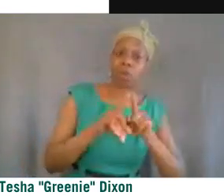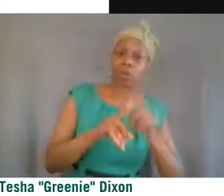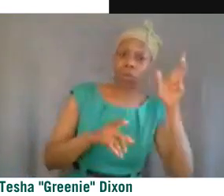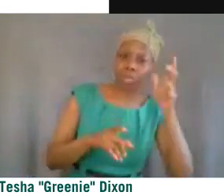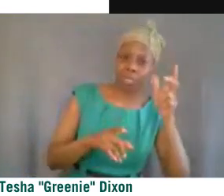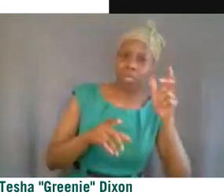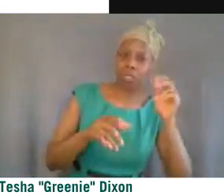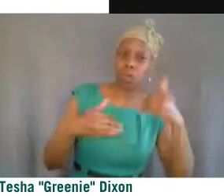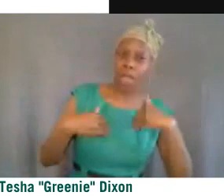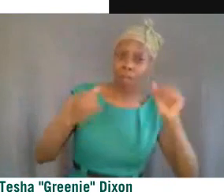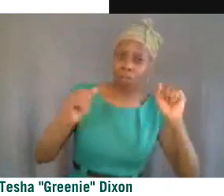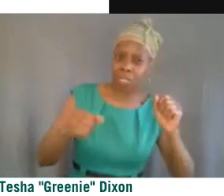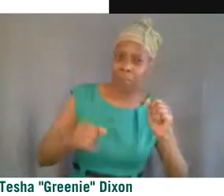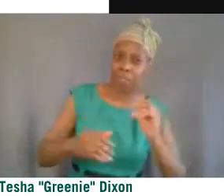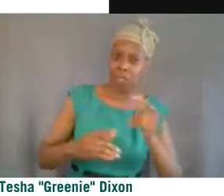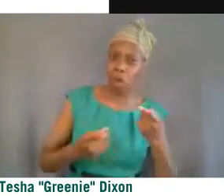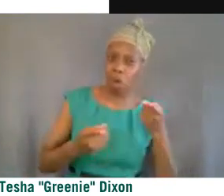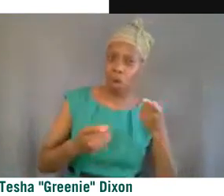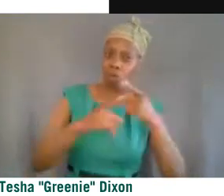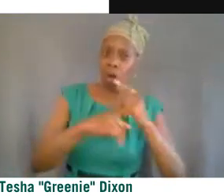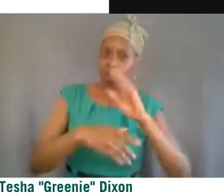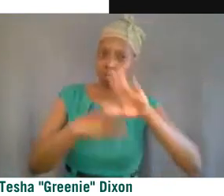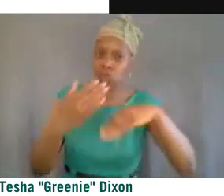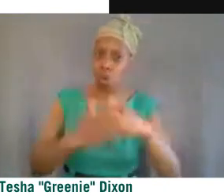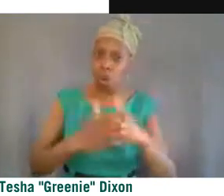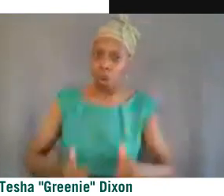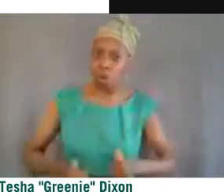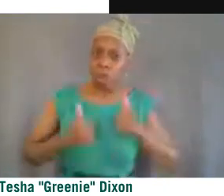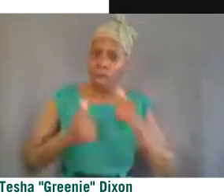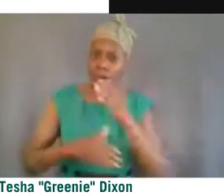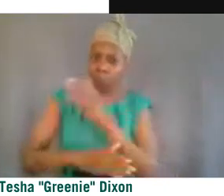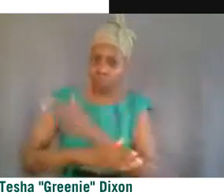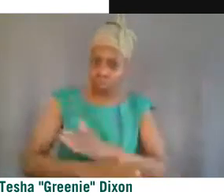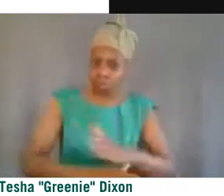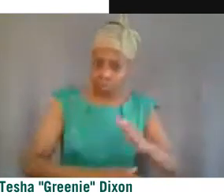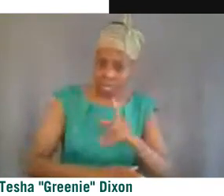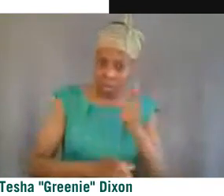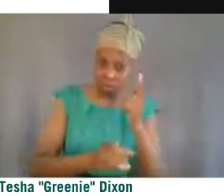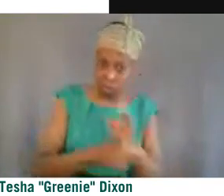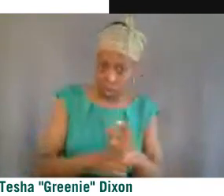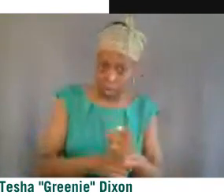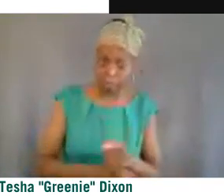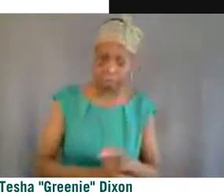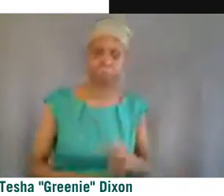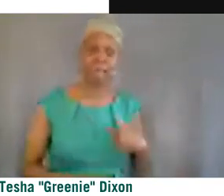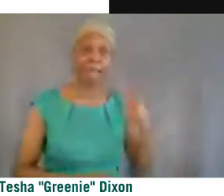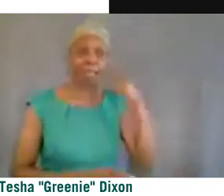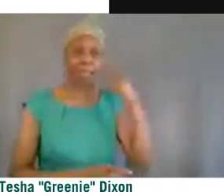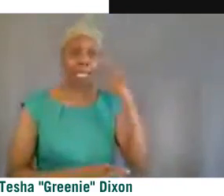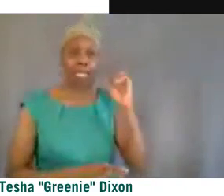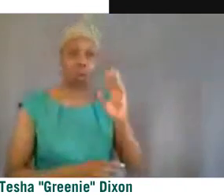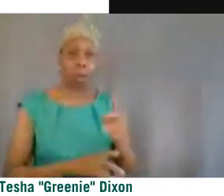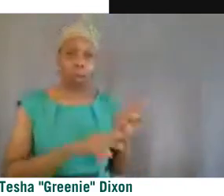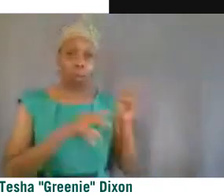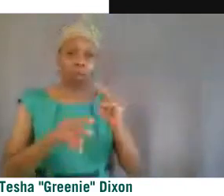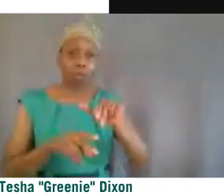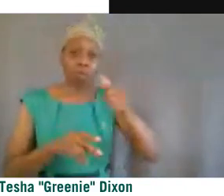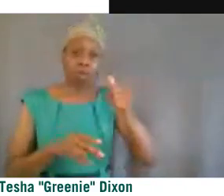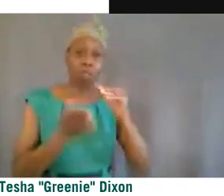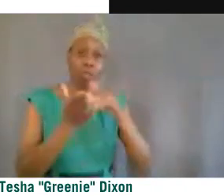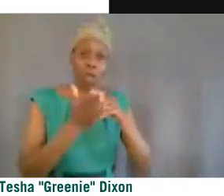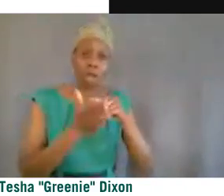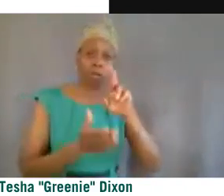that correct? I think so. I'll look to Dr. Rosenberg to answer more specifically, I think. But I will say